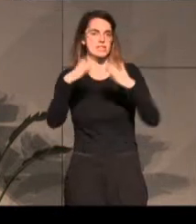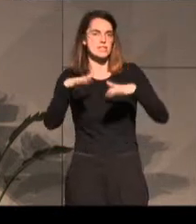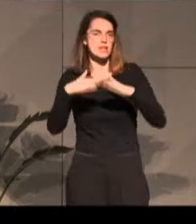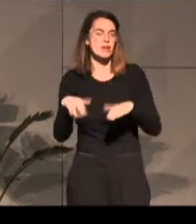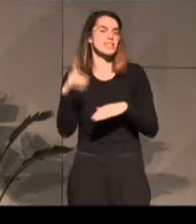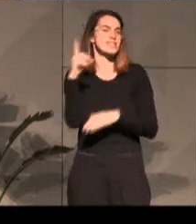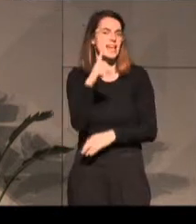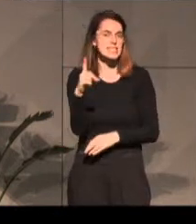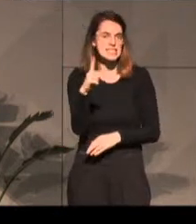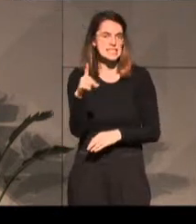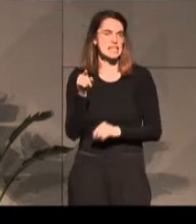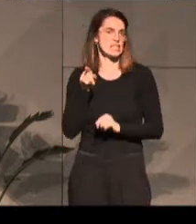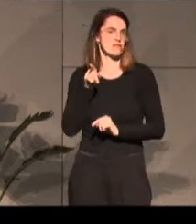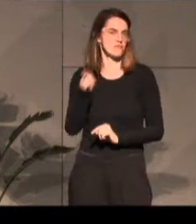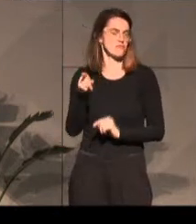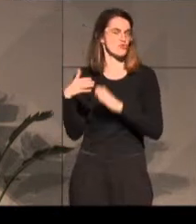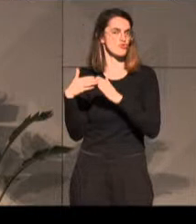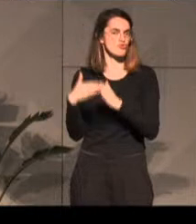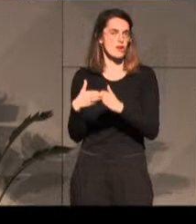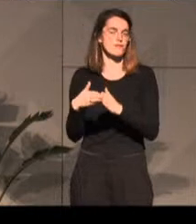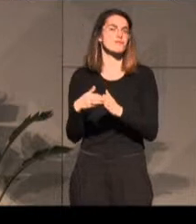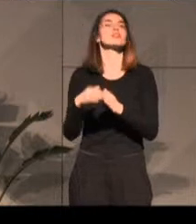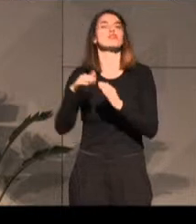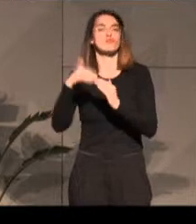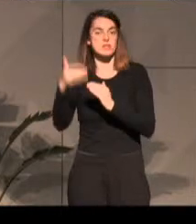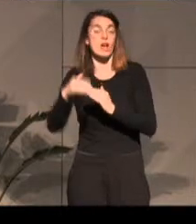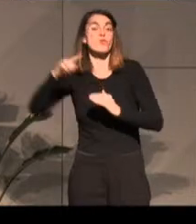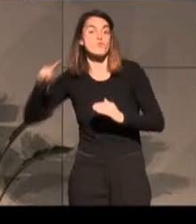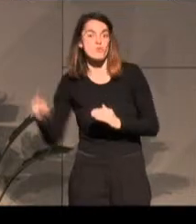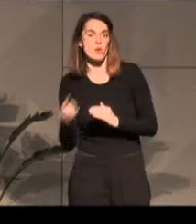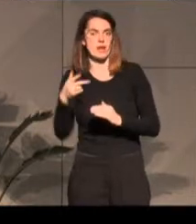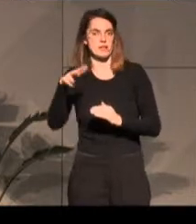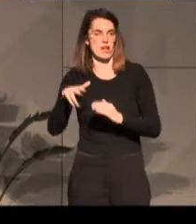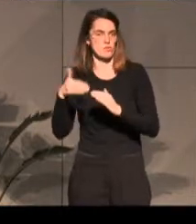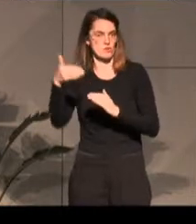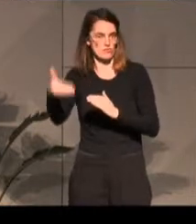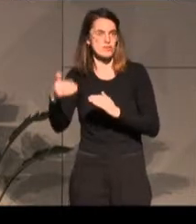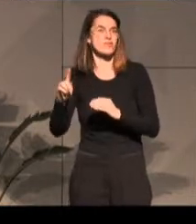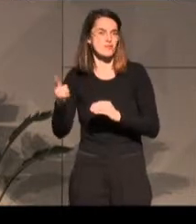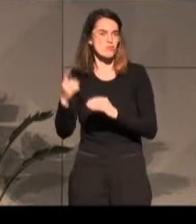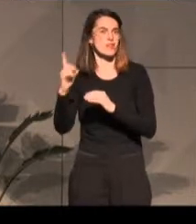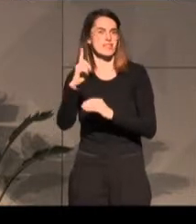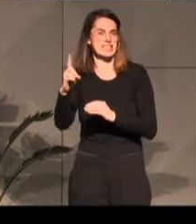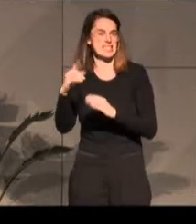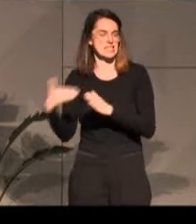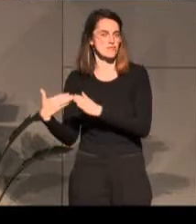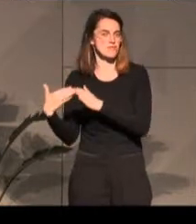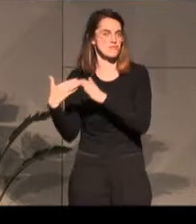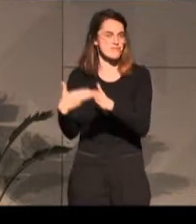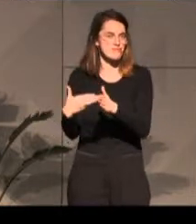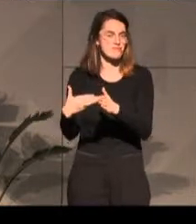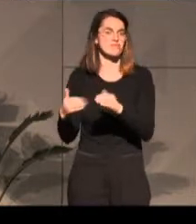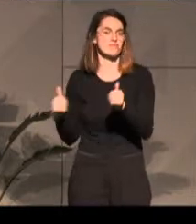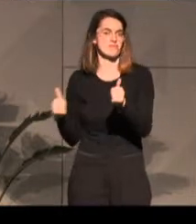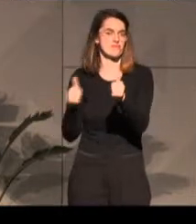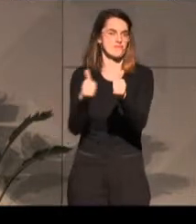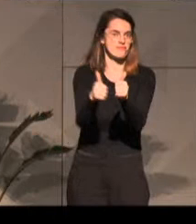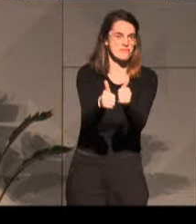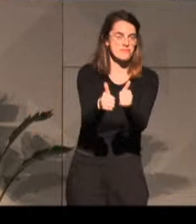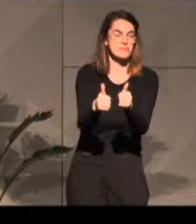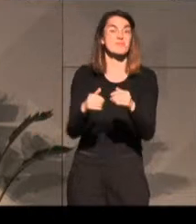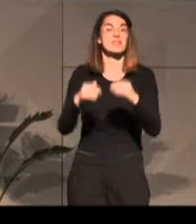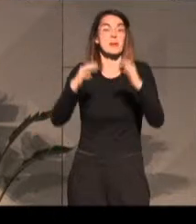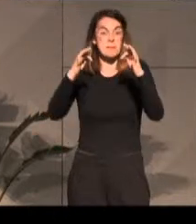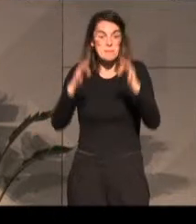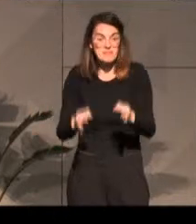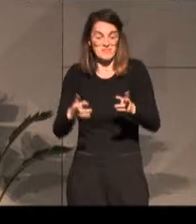mid-December, Tranitsin, and then in February again, this was a Russian icebreaker which was supposed to supply us. This is the stage where the ice is